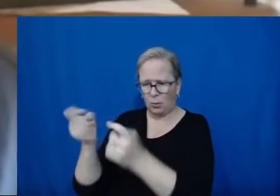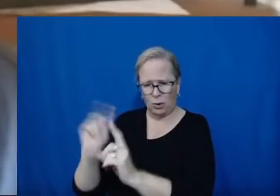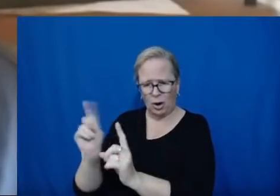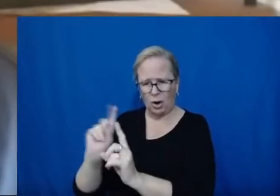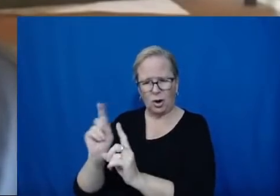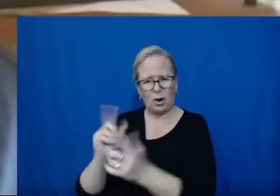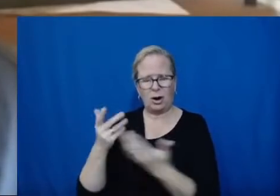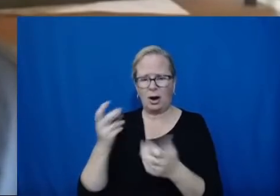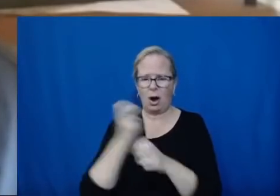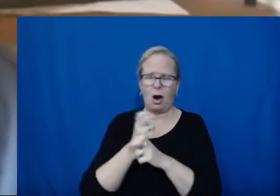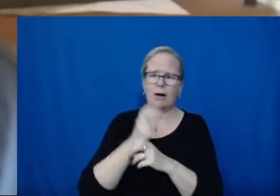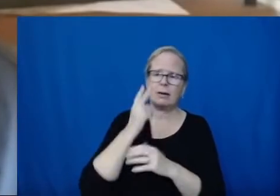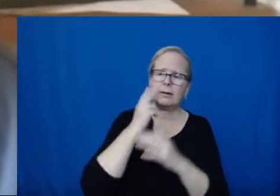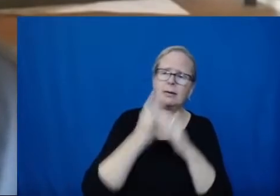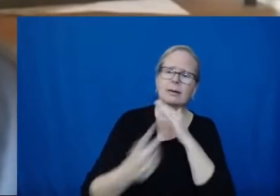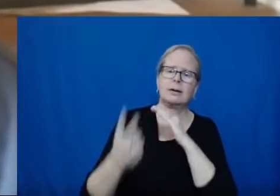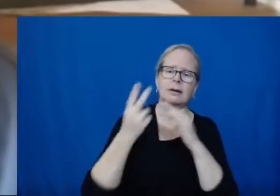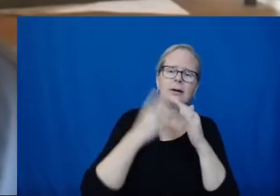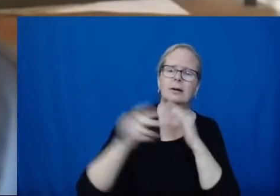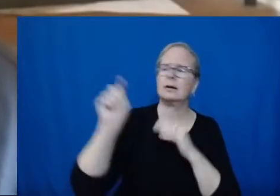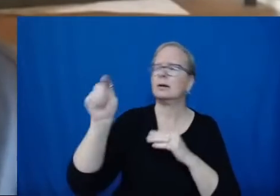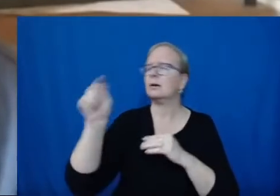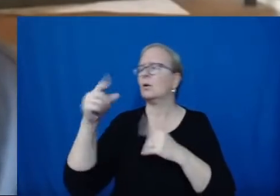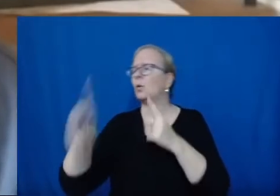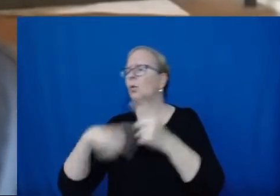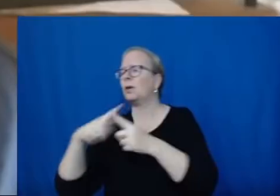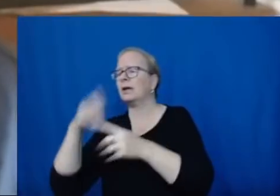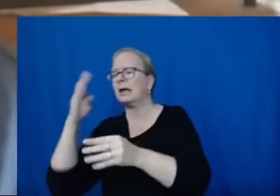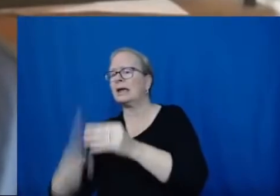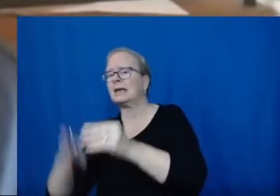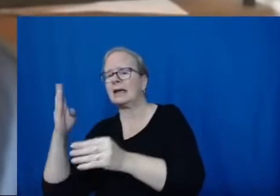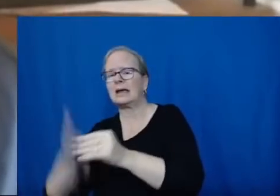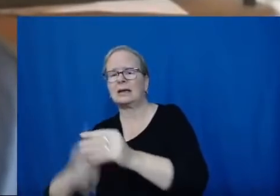COVID will end or find any light at the end of the tunnel.